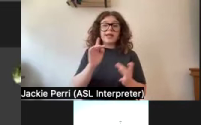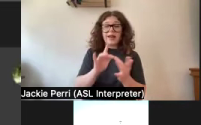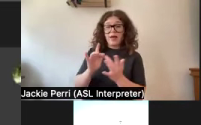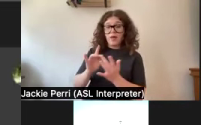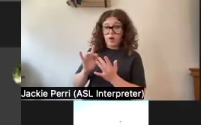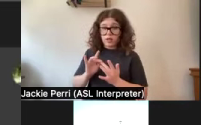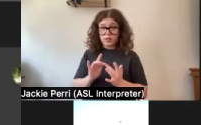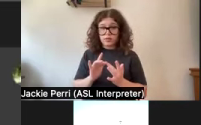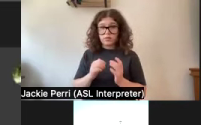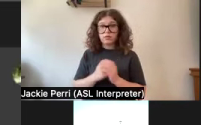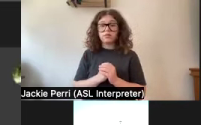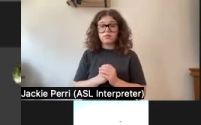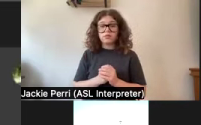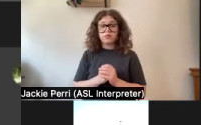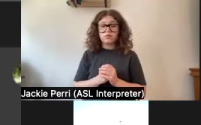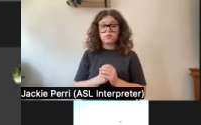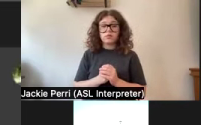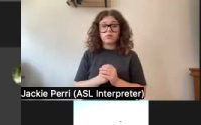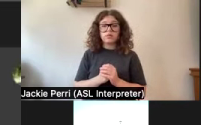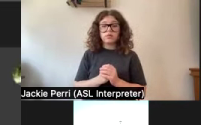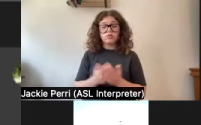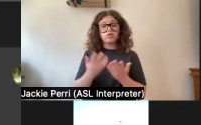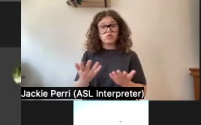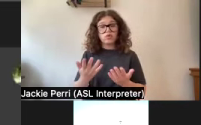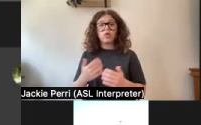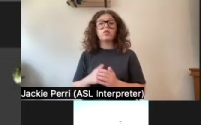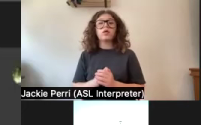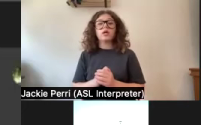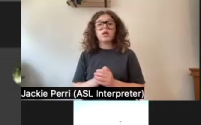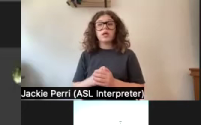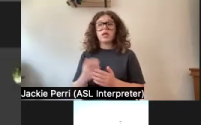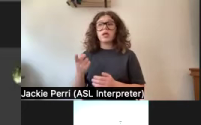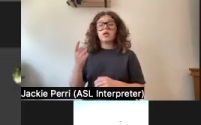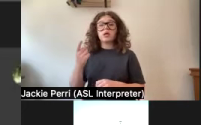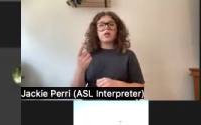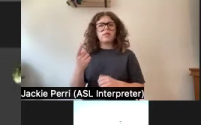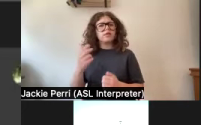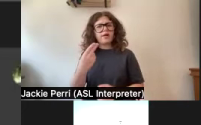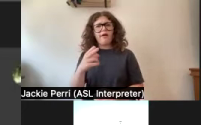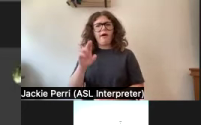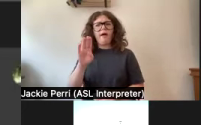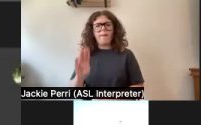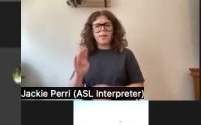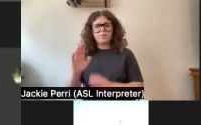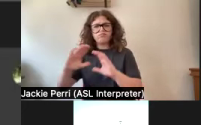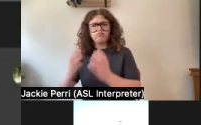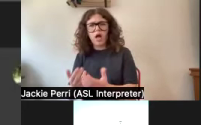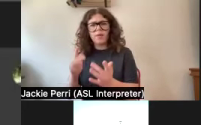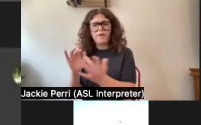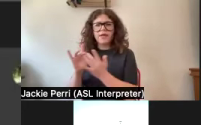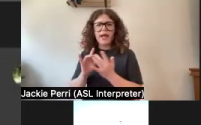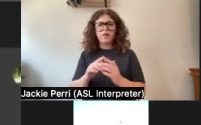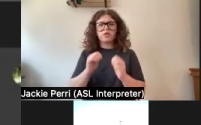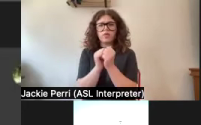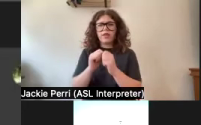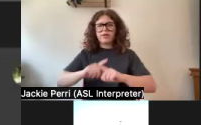is a hub for networks of different schools, our hope is that there is